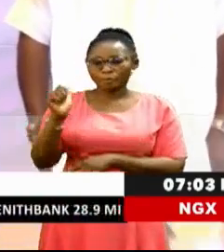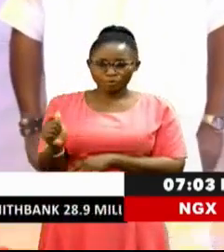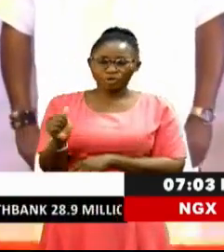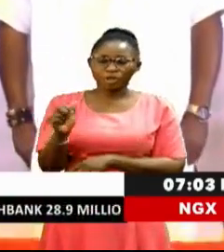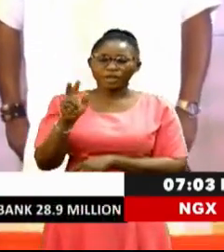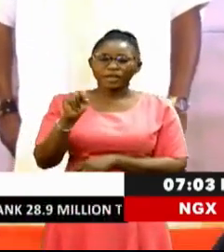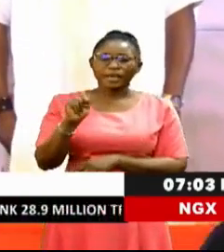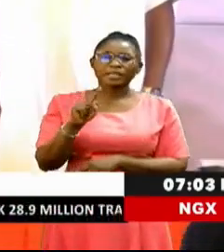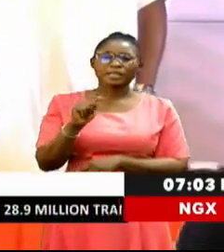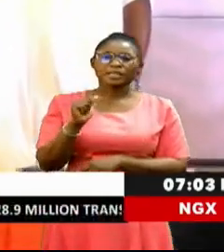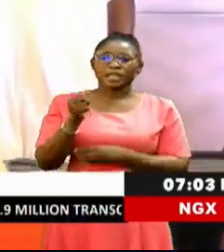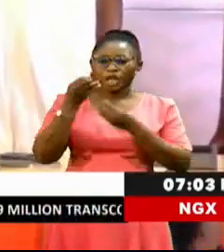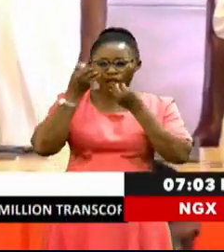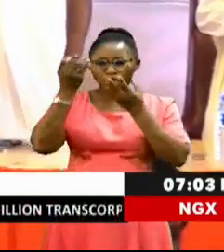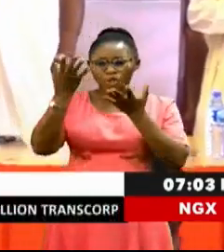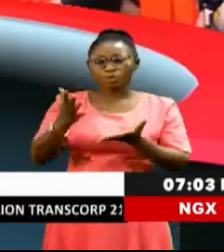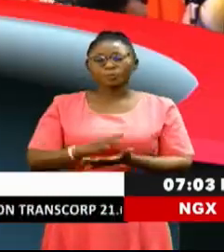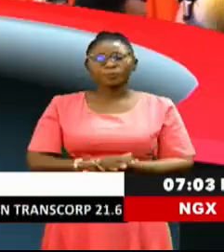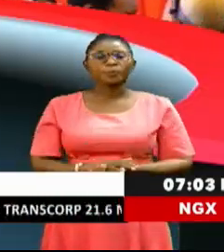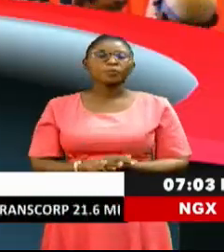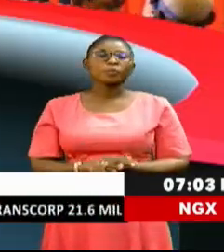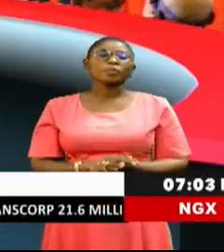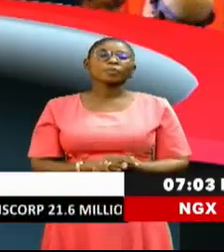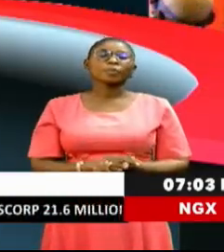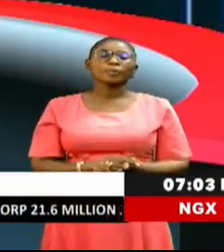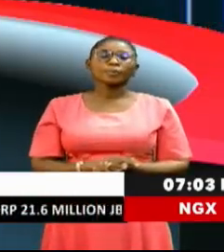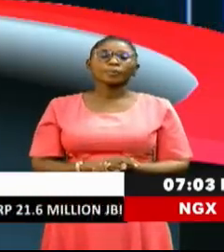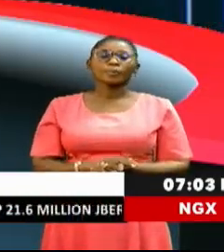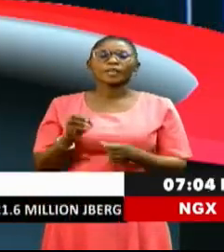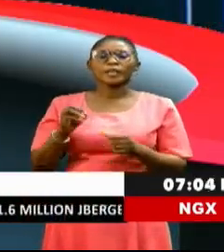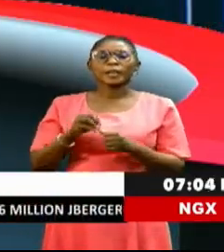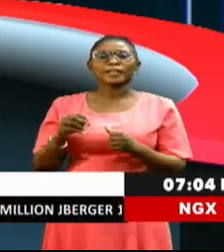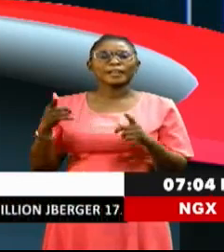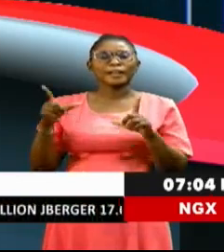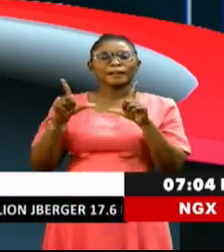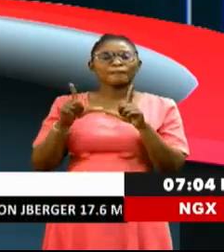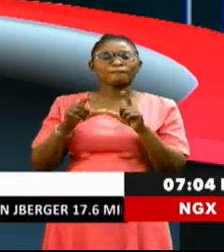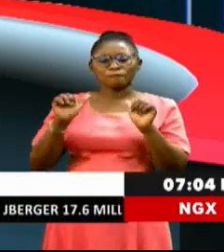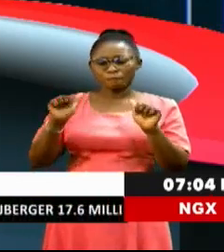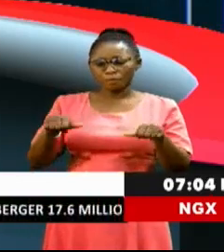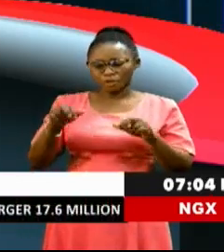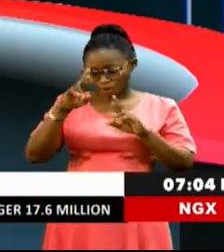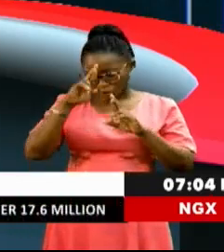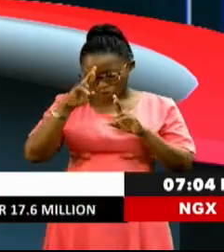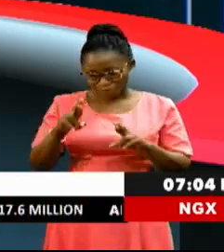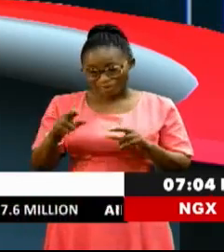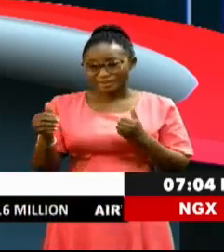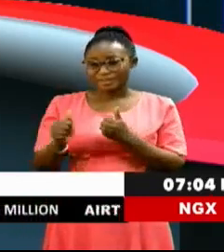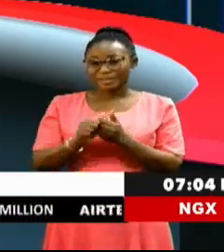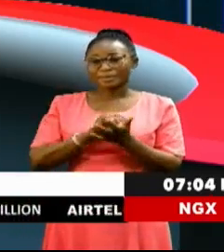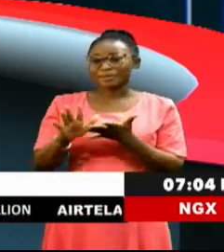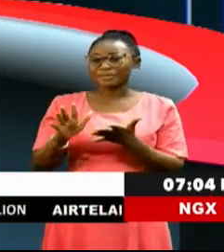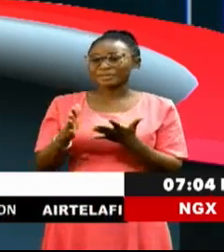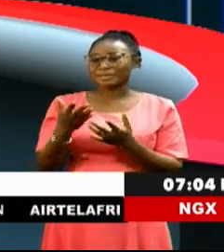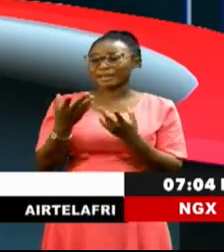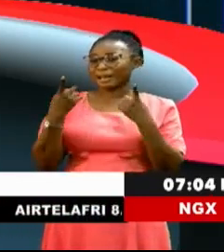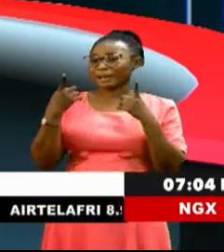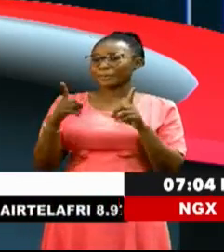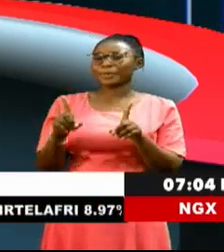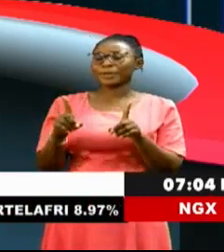Ikwanara, NTA News. In the face of potential reputation damaging scenarios,